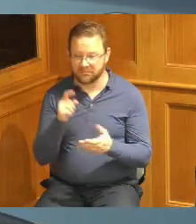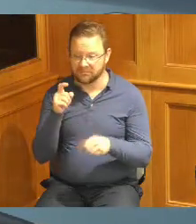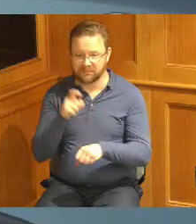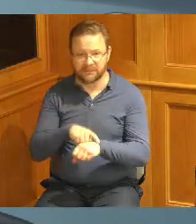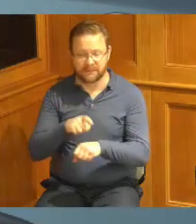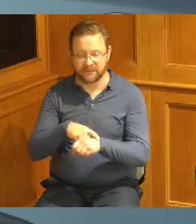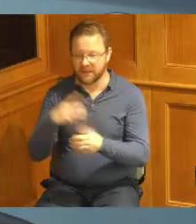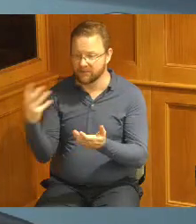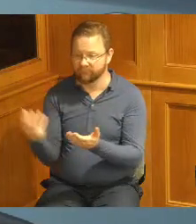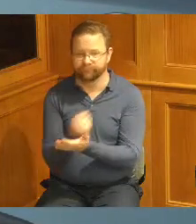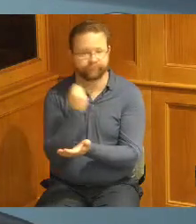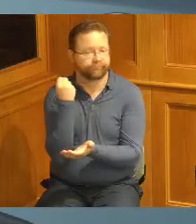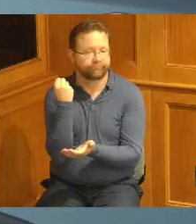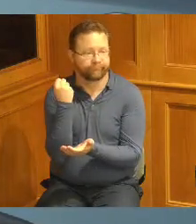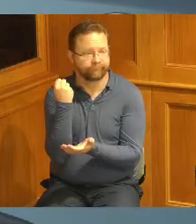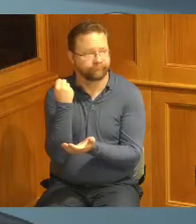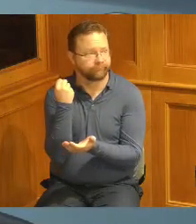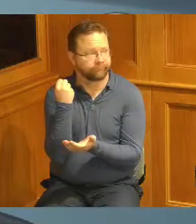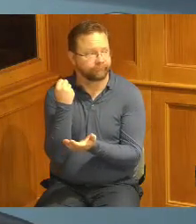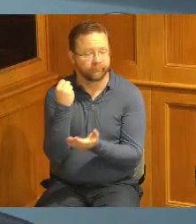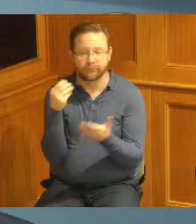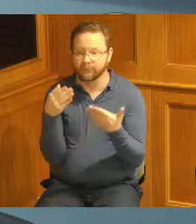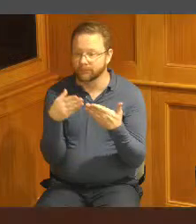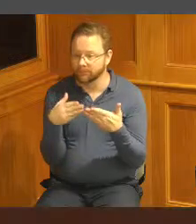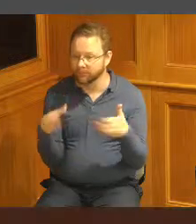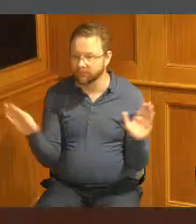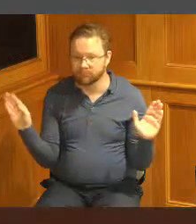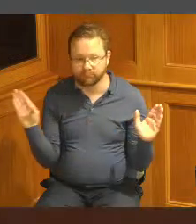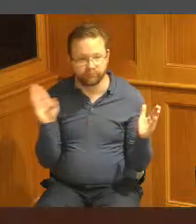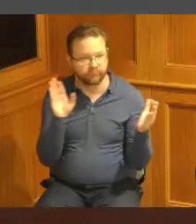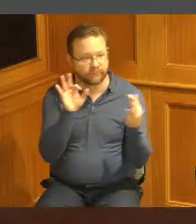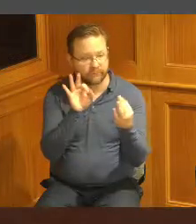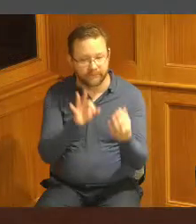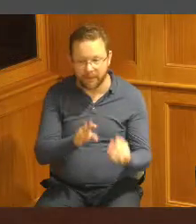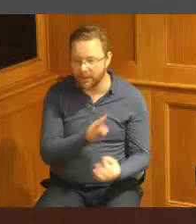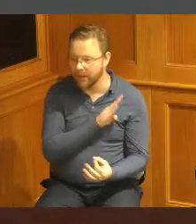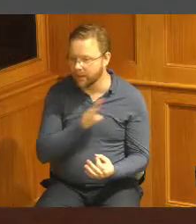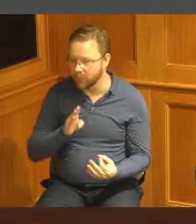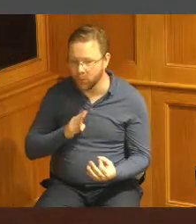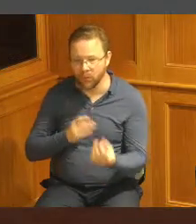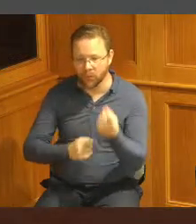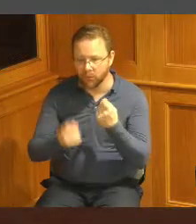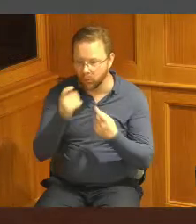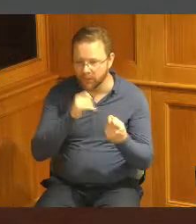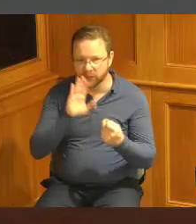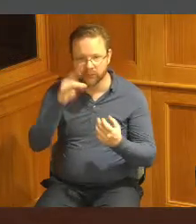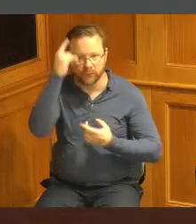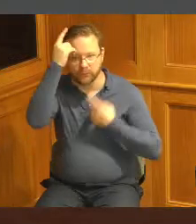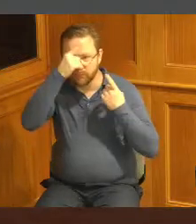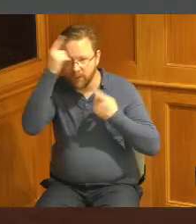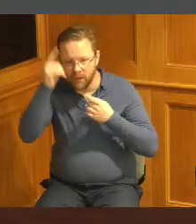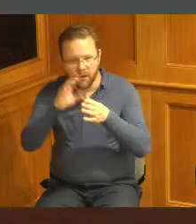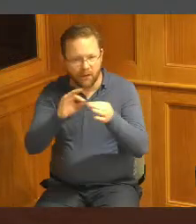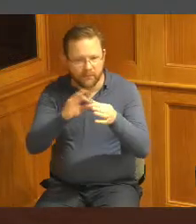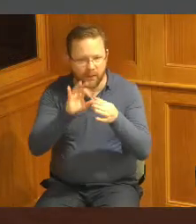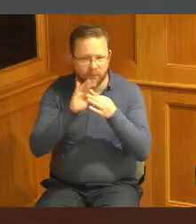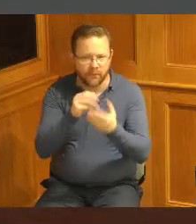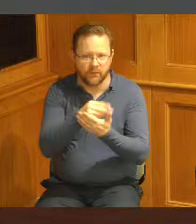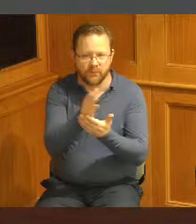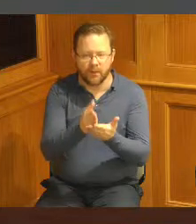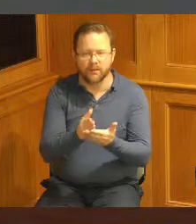to receive publicly any board questions or thoughts on the budget. Several weeks